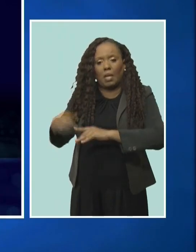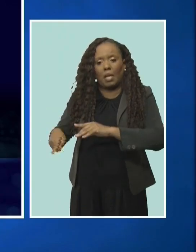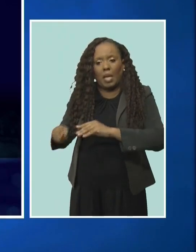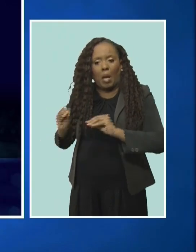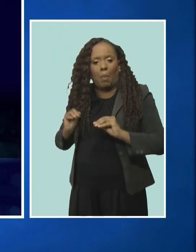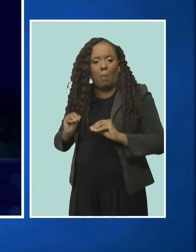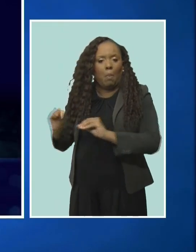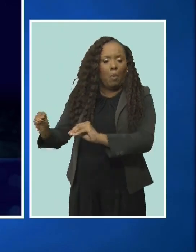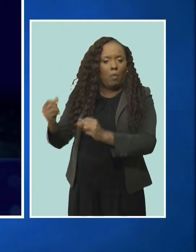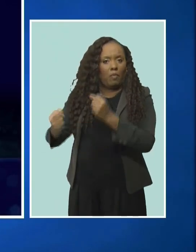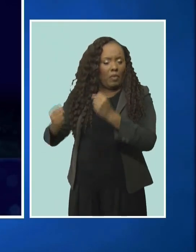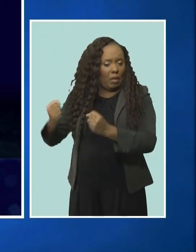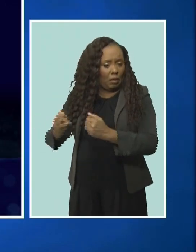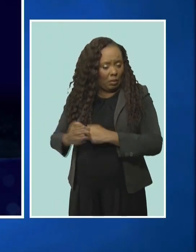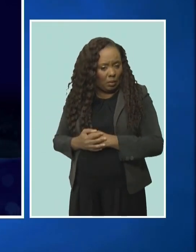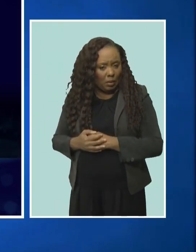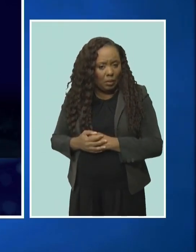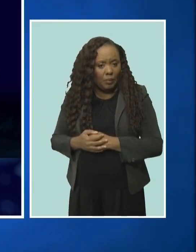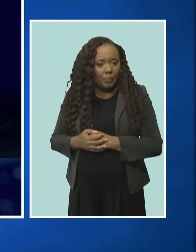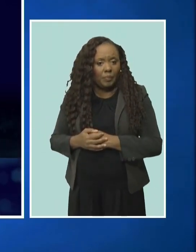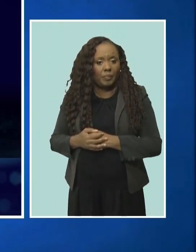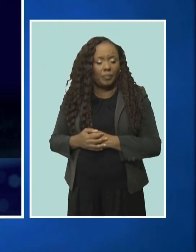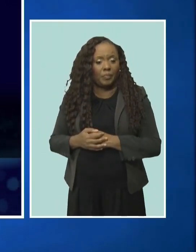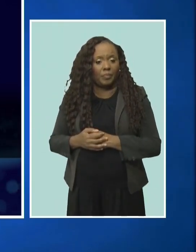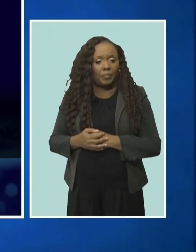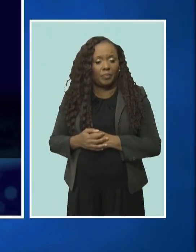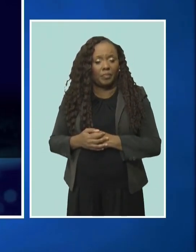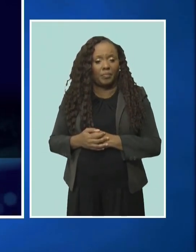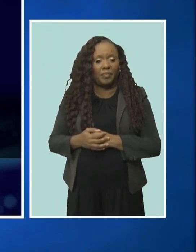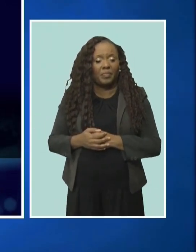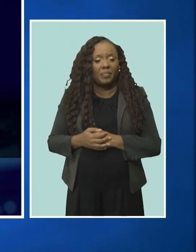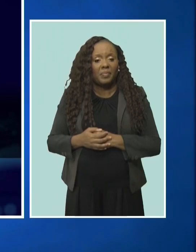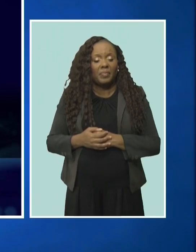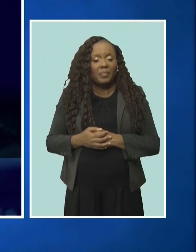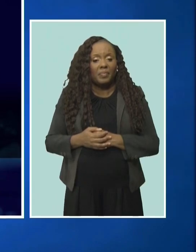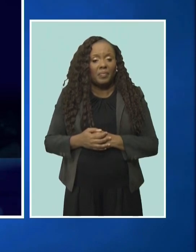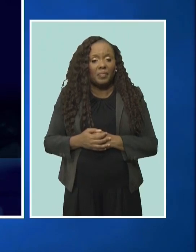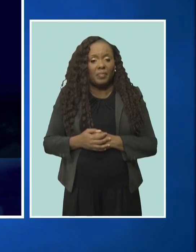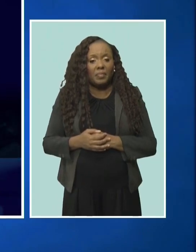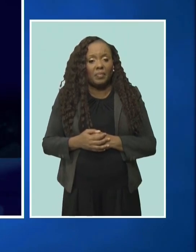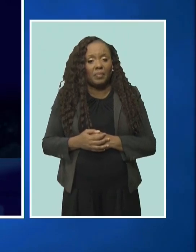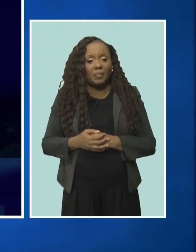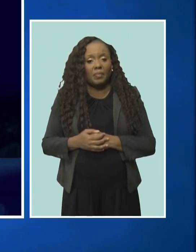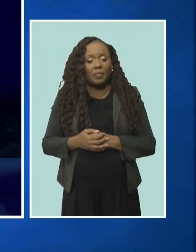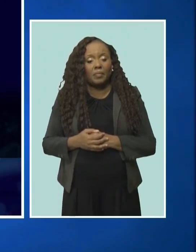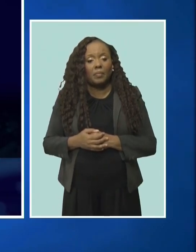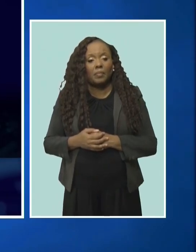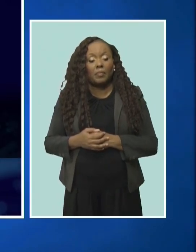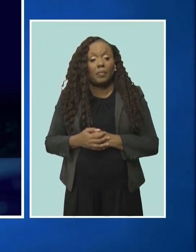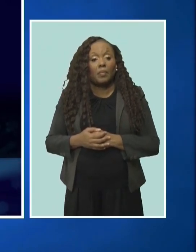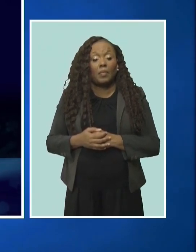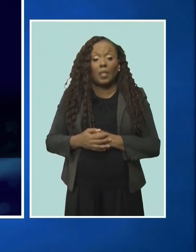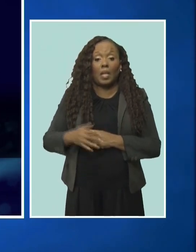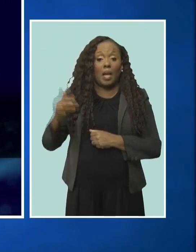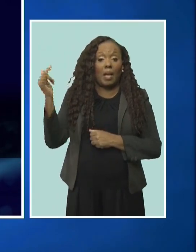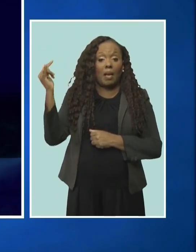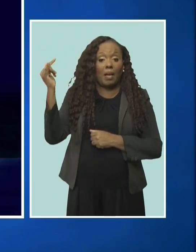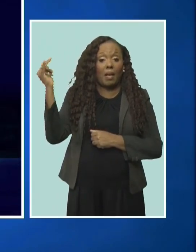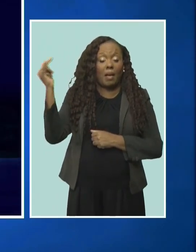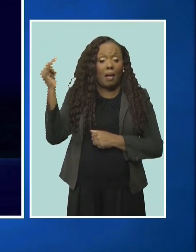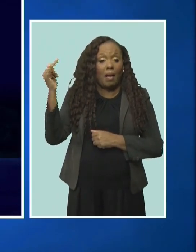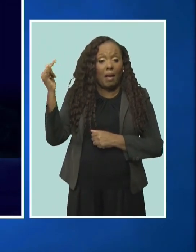the time. Test run really is one of the standard operation procedures for airport vehicles to make sure